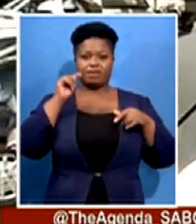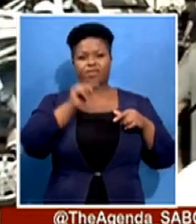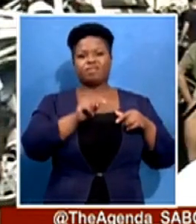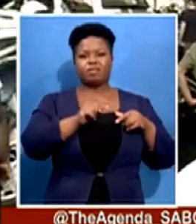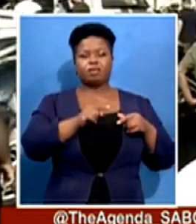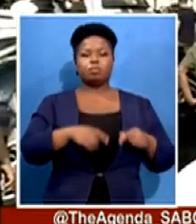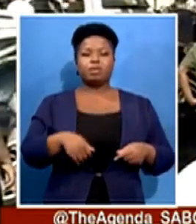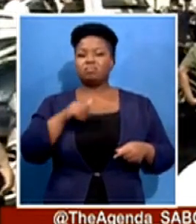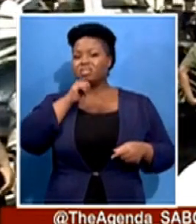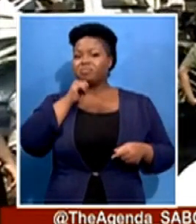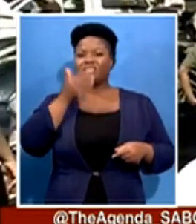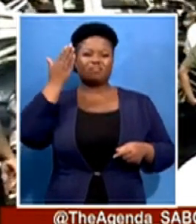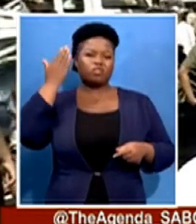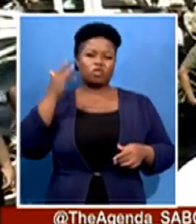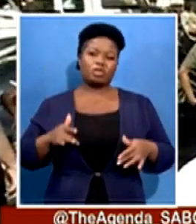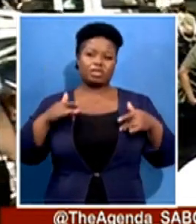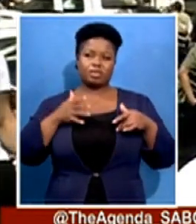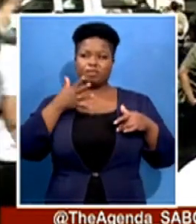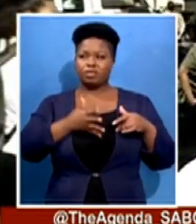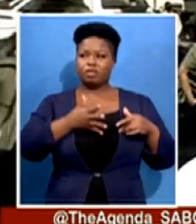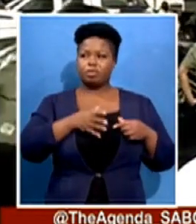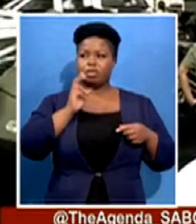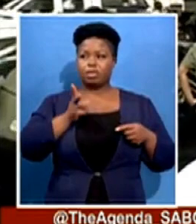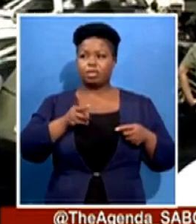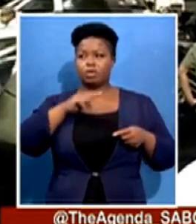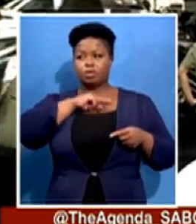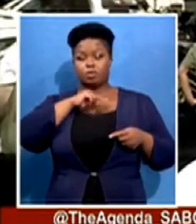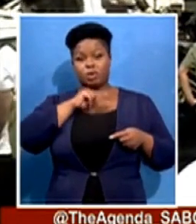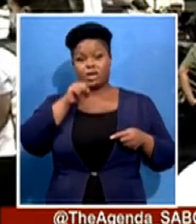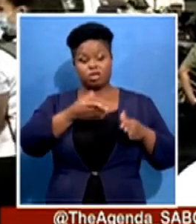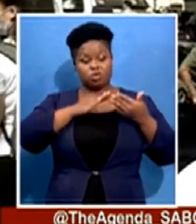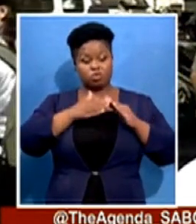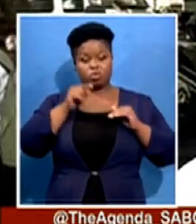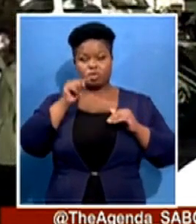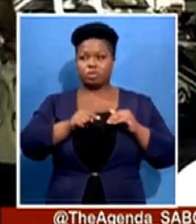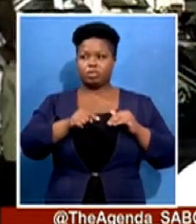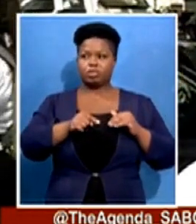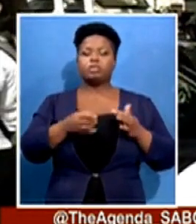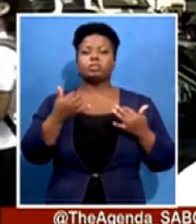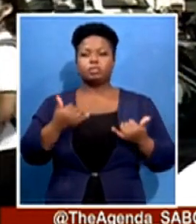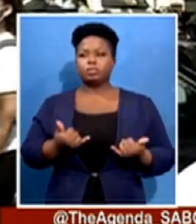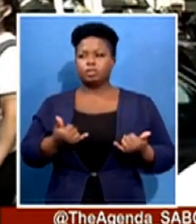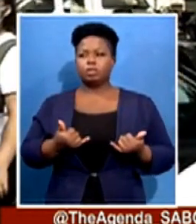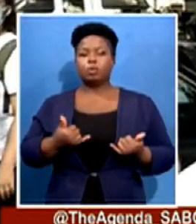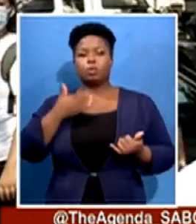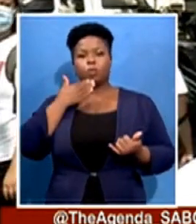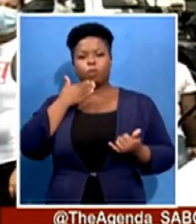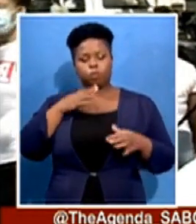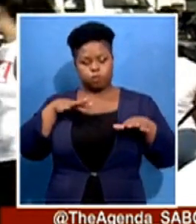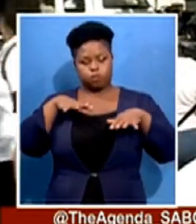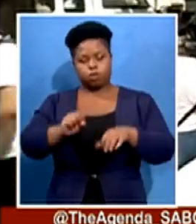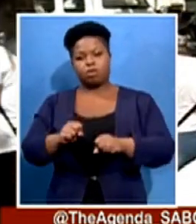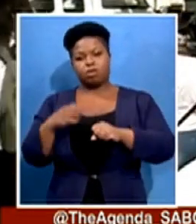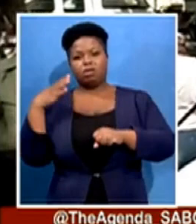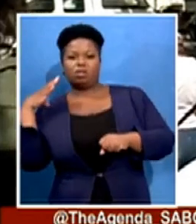are part of that community that inherited the burden of the guilt of apartheid.